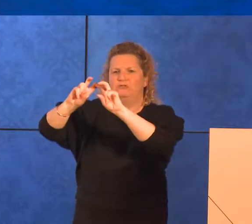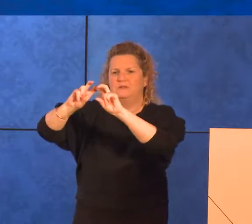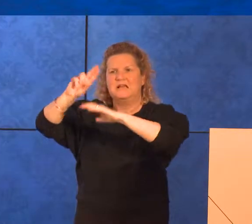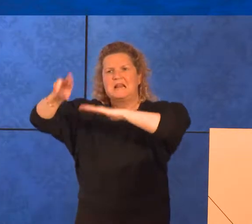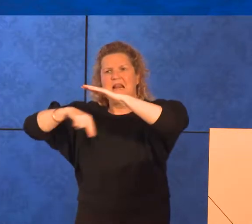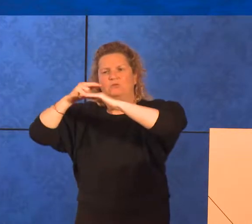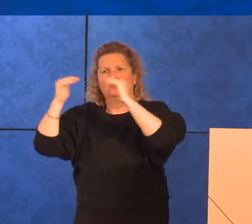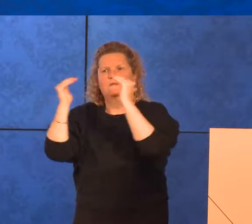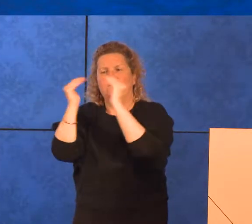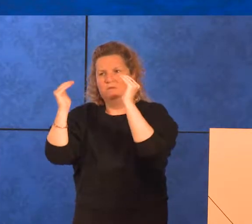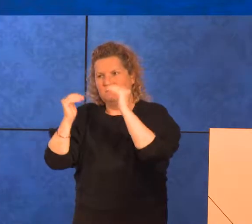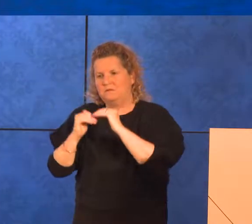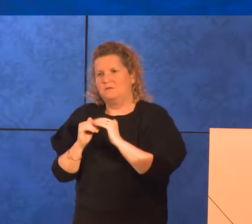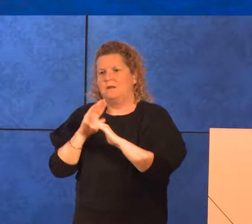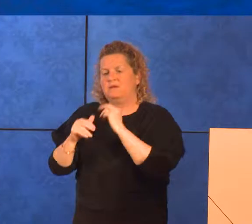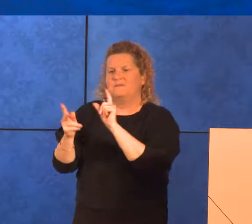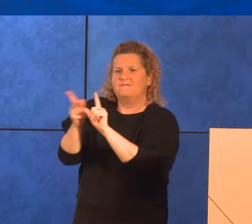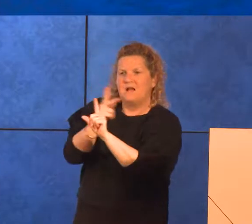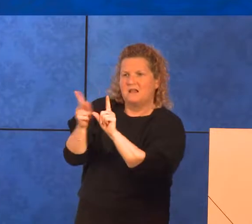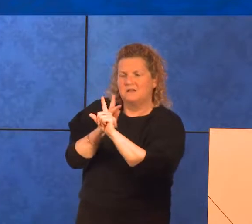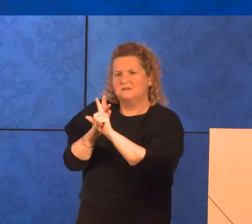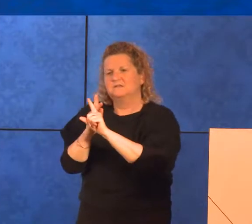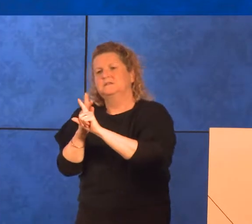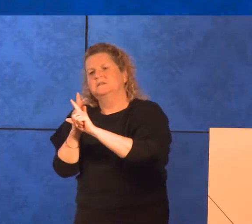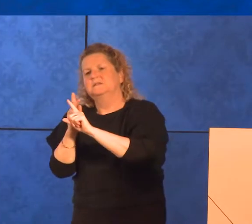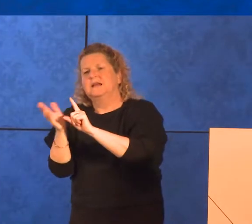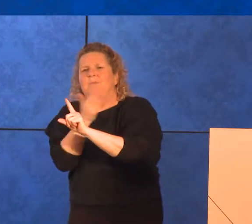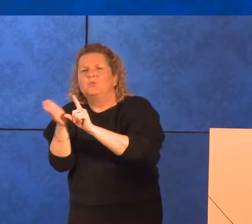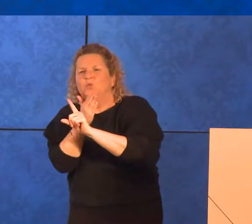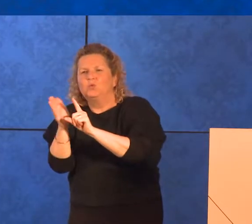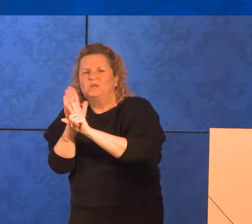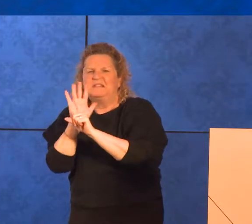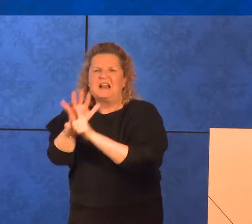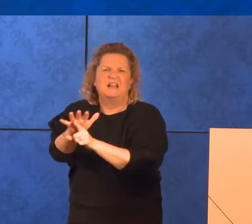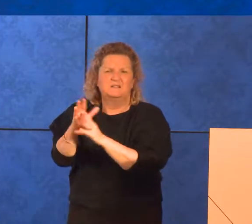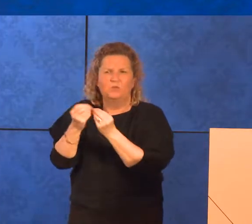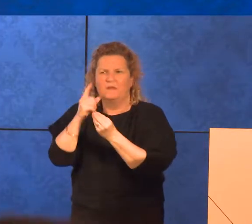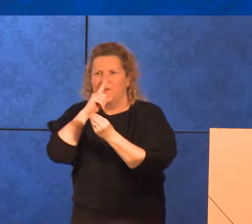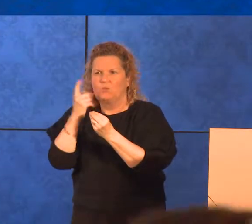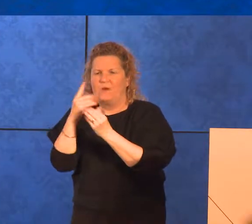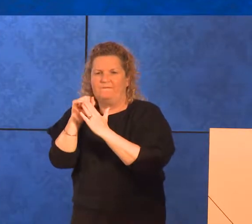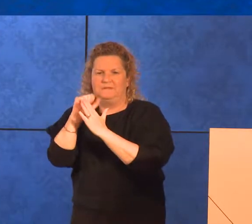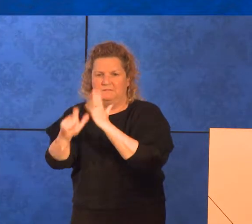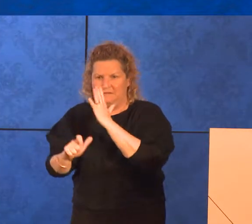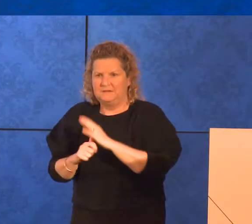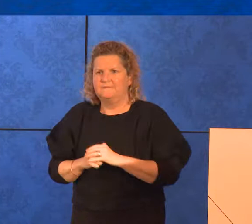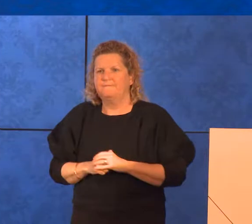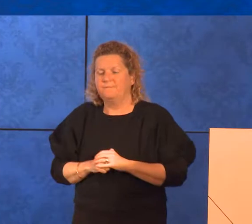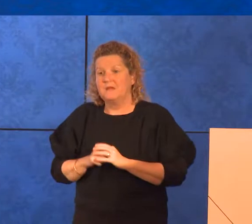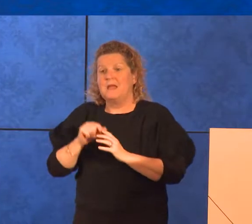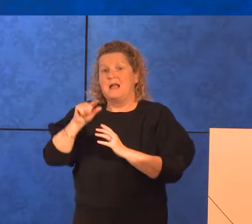into violence, abuse and neglect against people with disabilities, which led to a